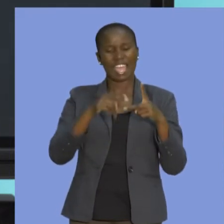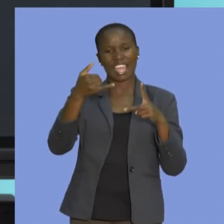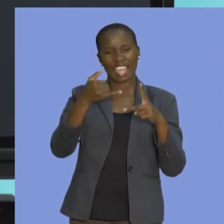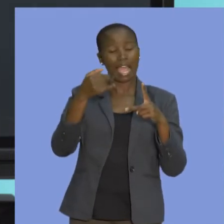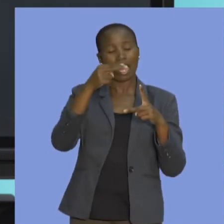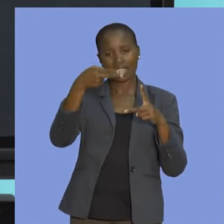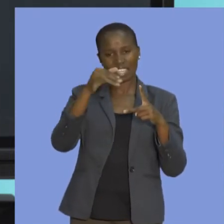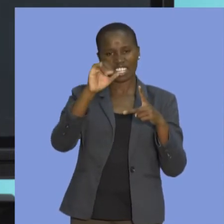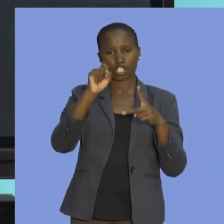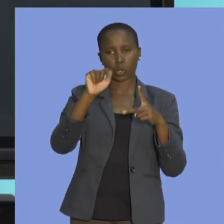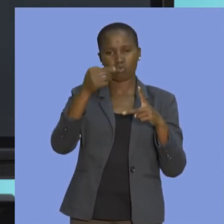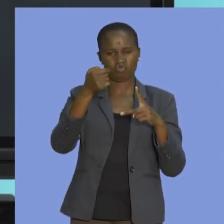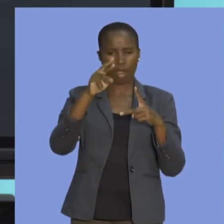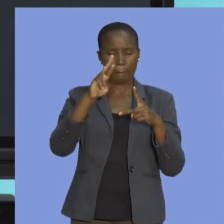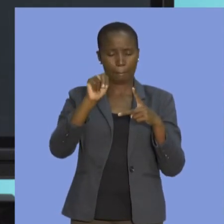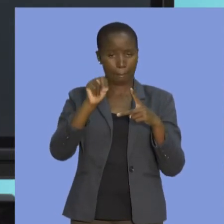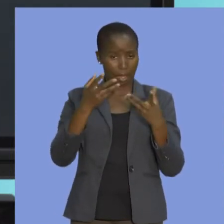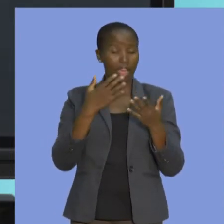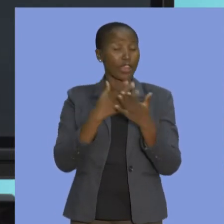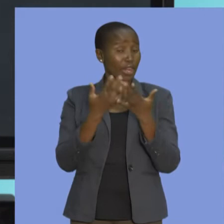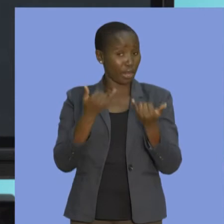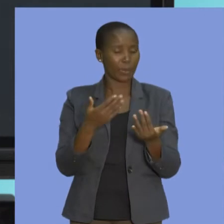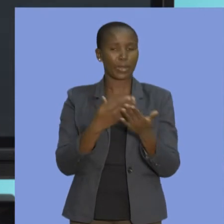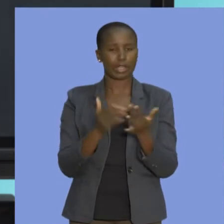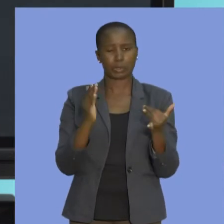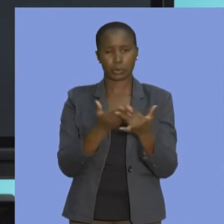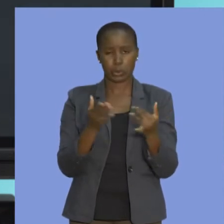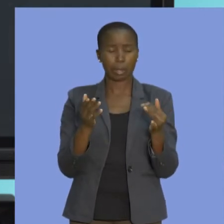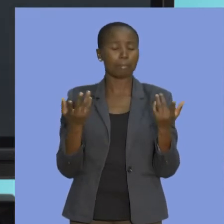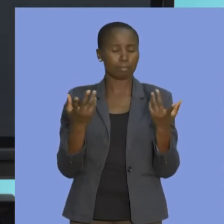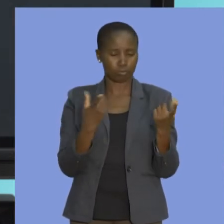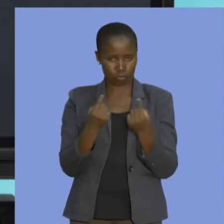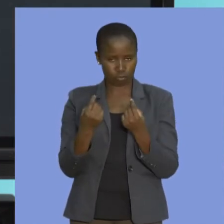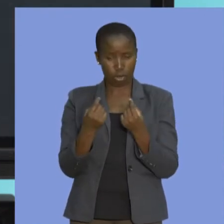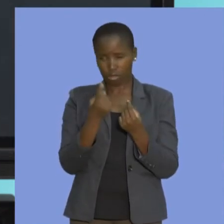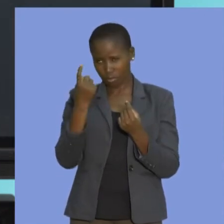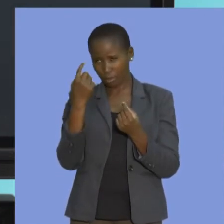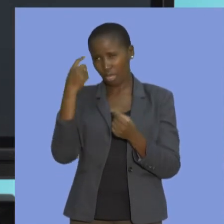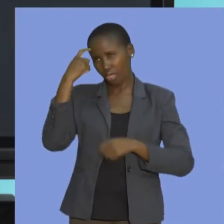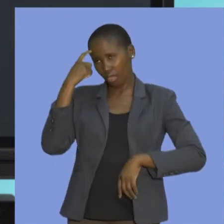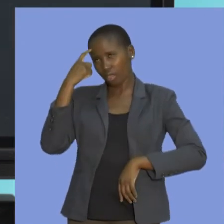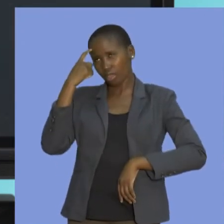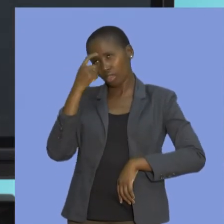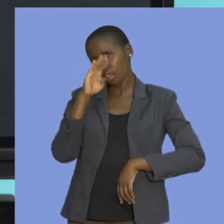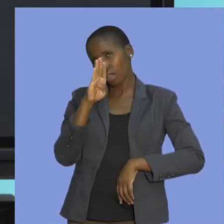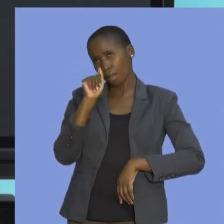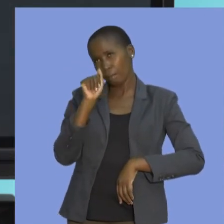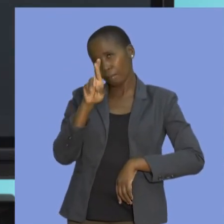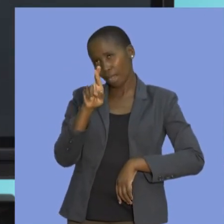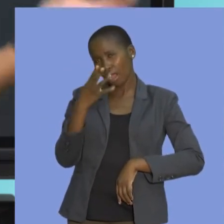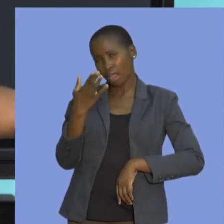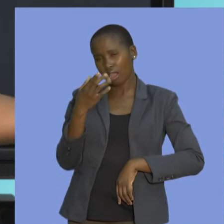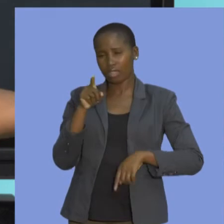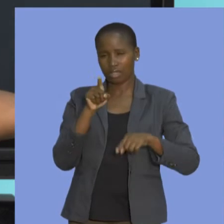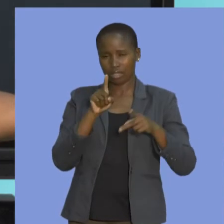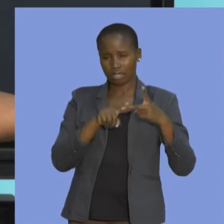a short break. And I want you out there to think about, how does the bar graph and histogram look